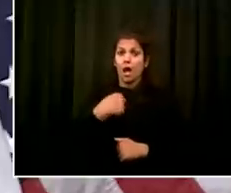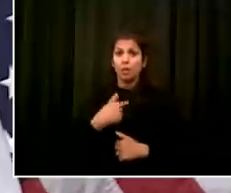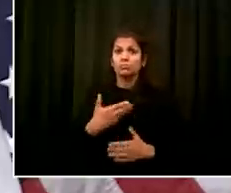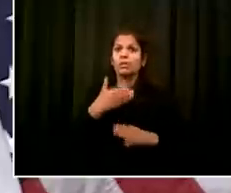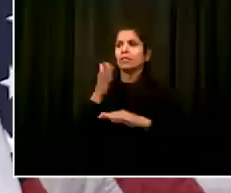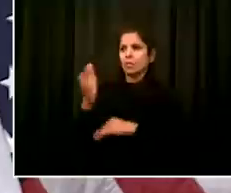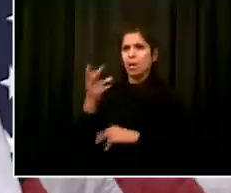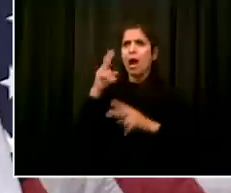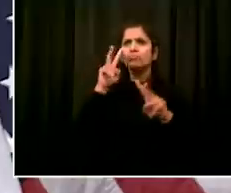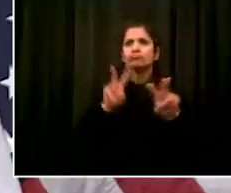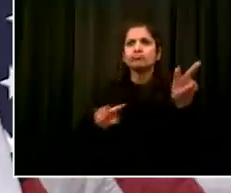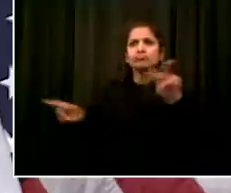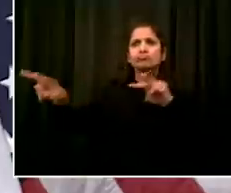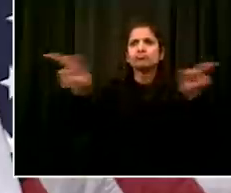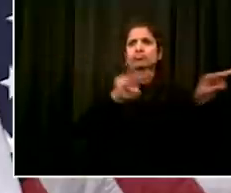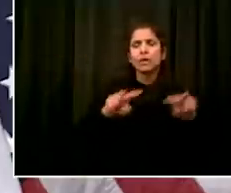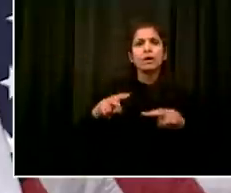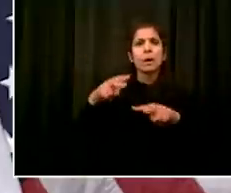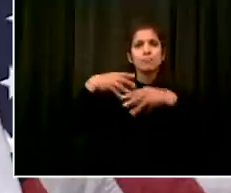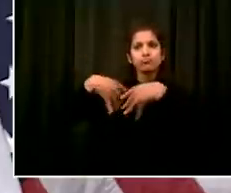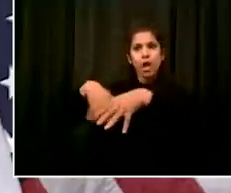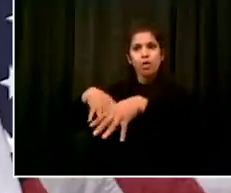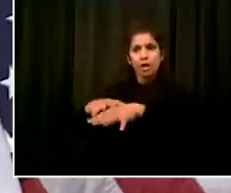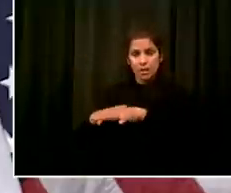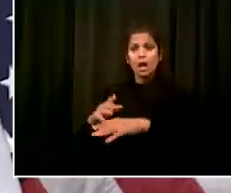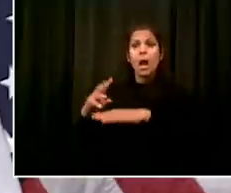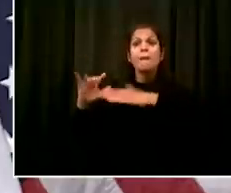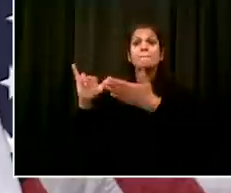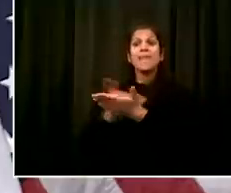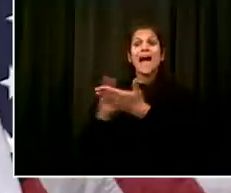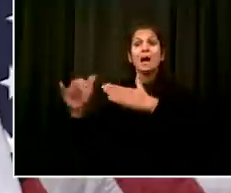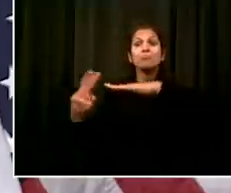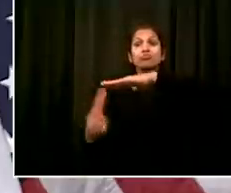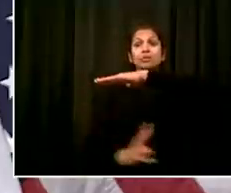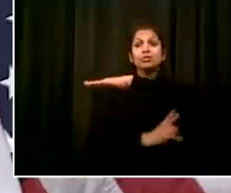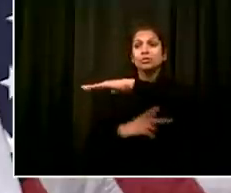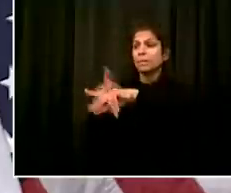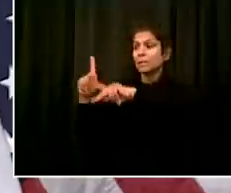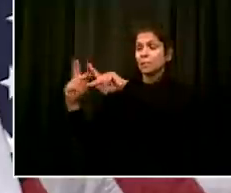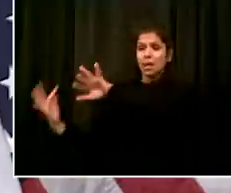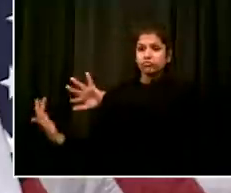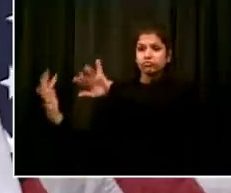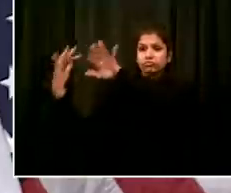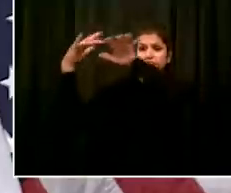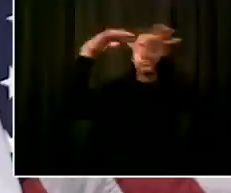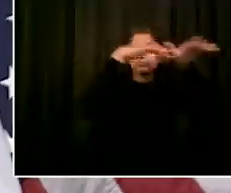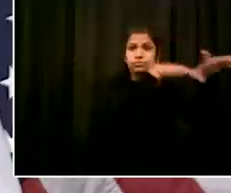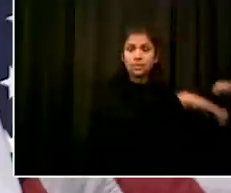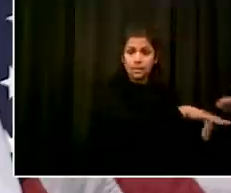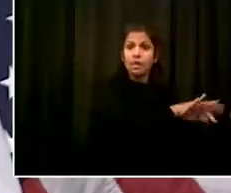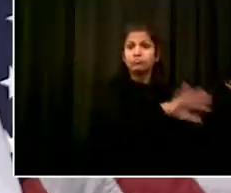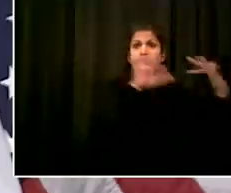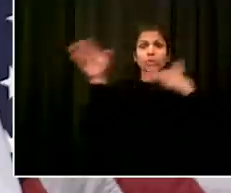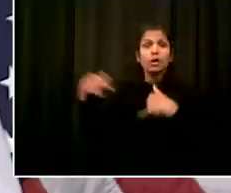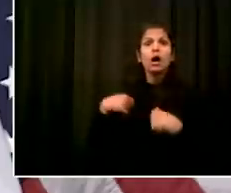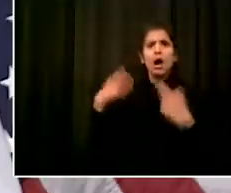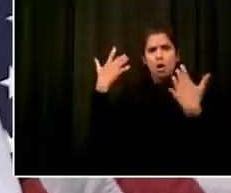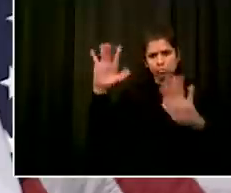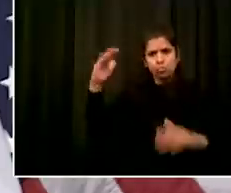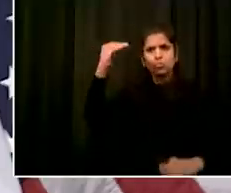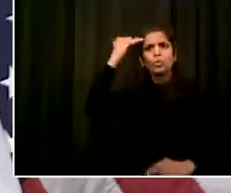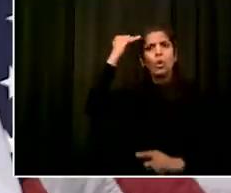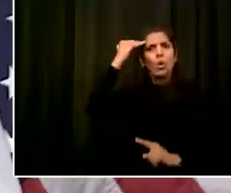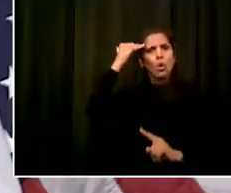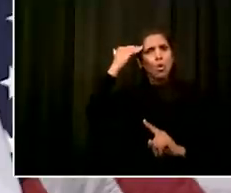nearby and talking it through with Commissioner Shea. And I think it was the right decision